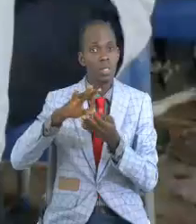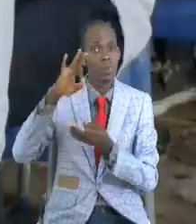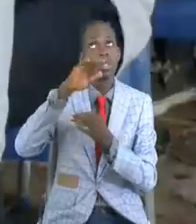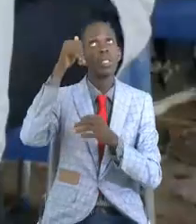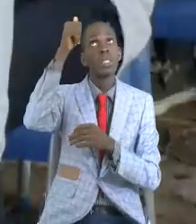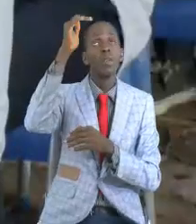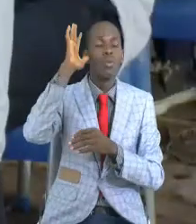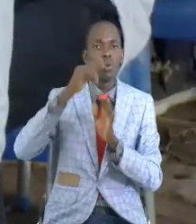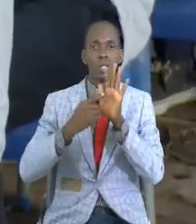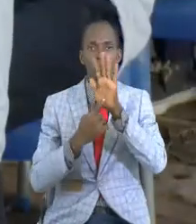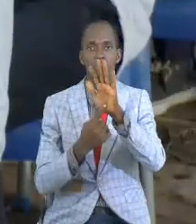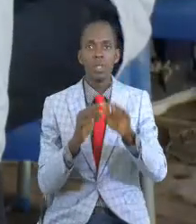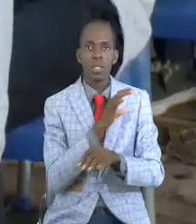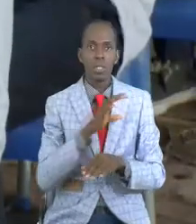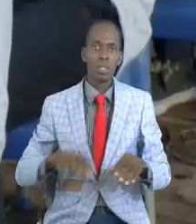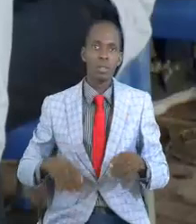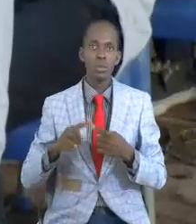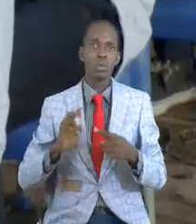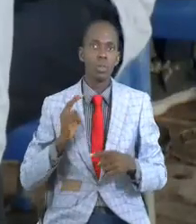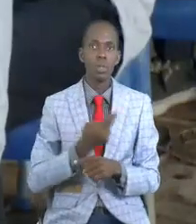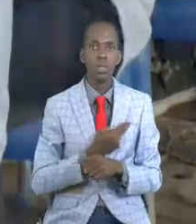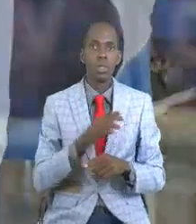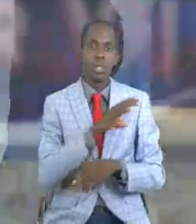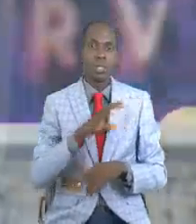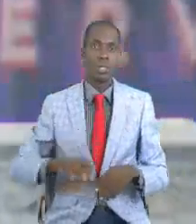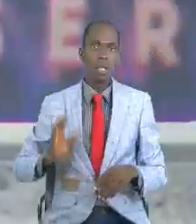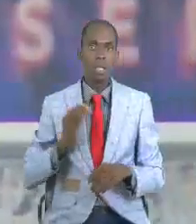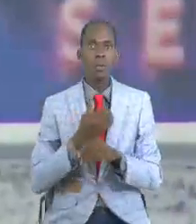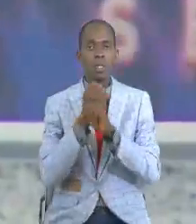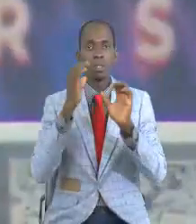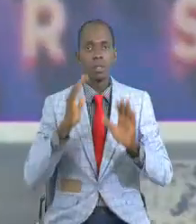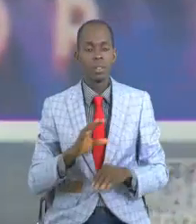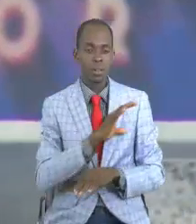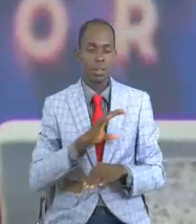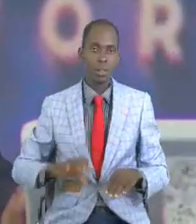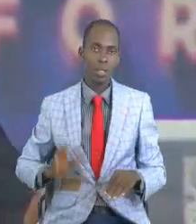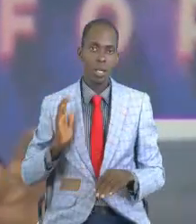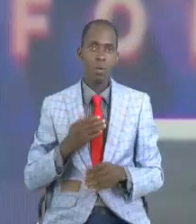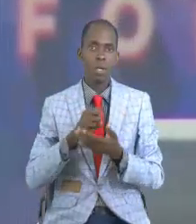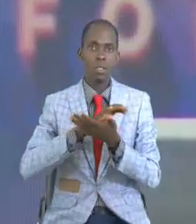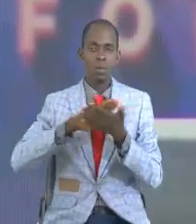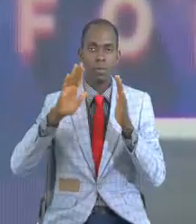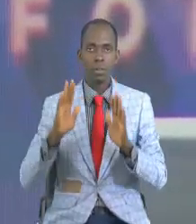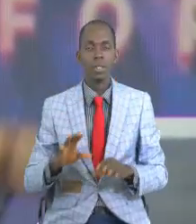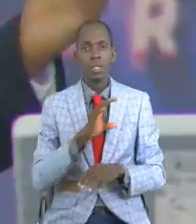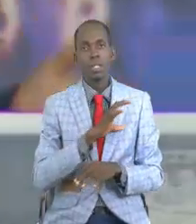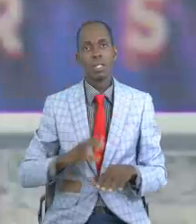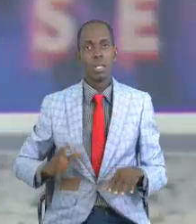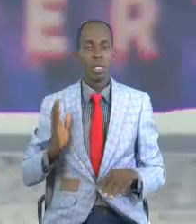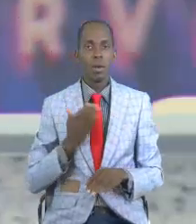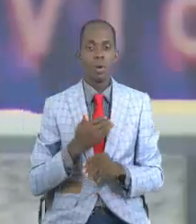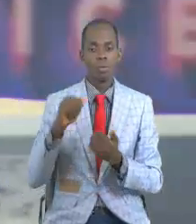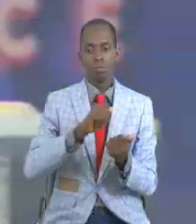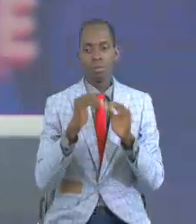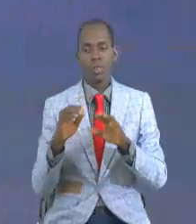christ as savior christ as sanctifier cries as a baptizer in the holy ghost christ